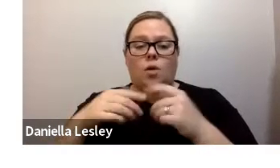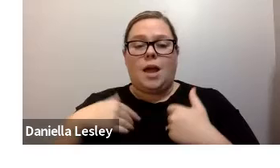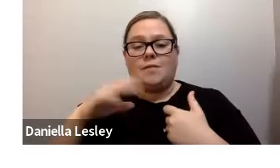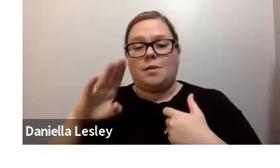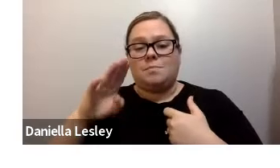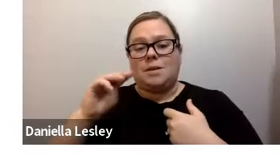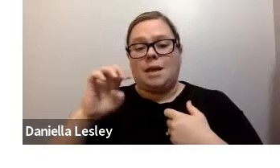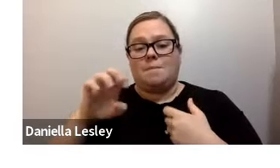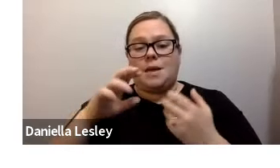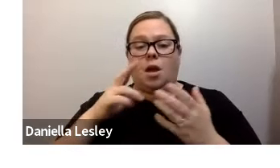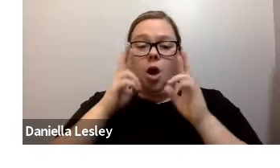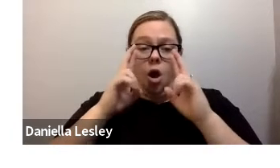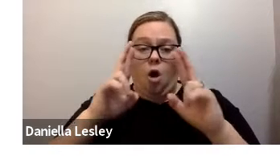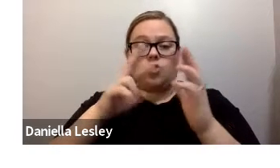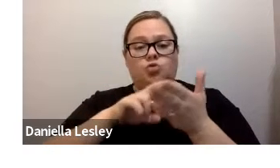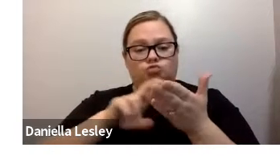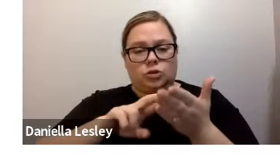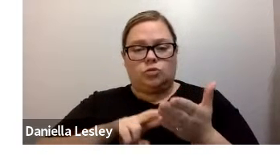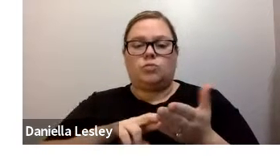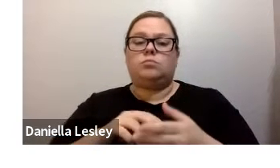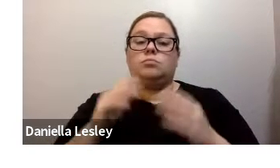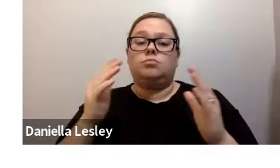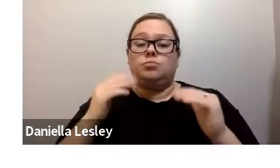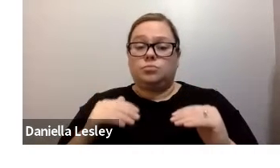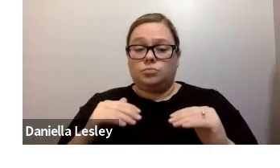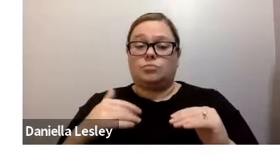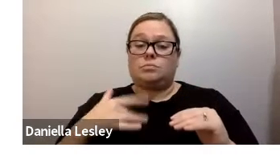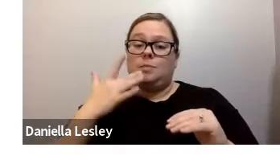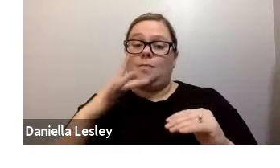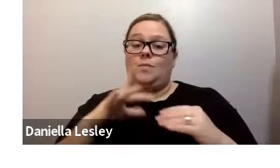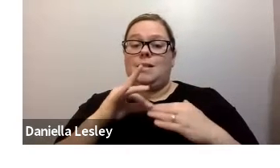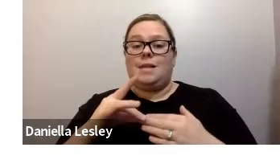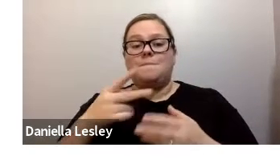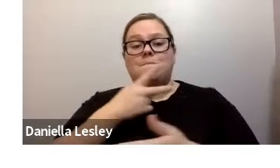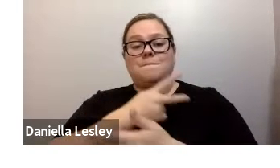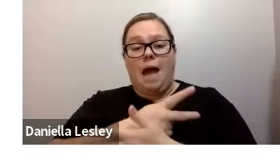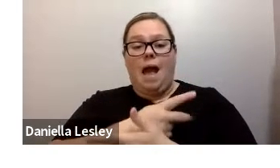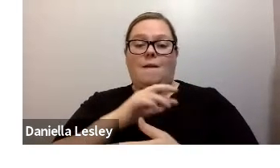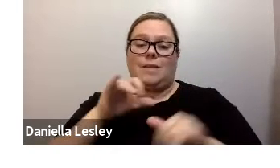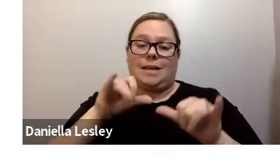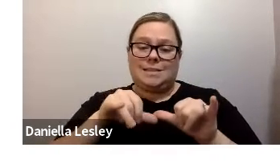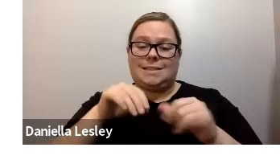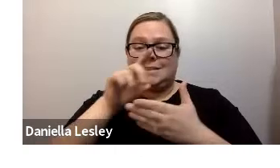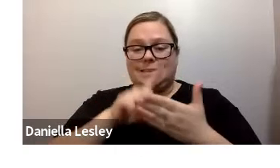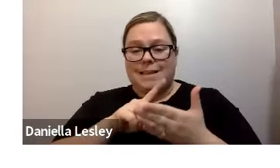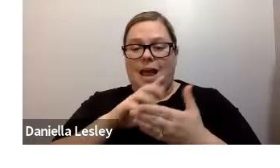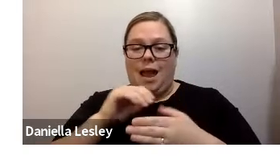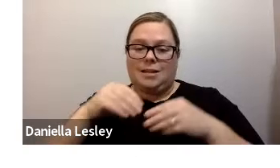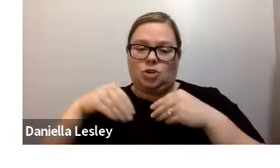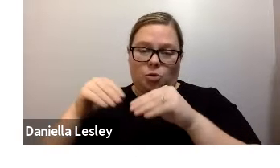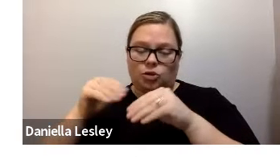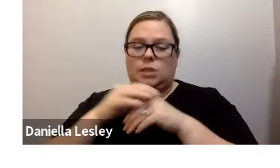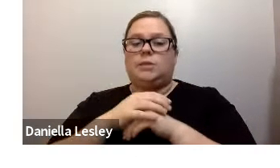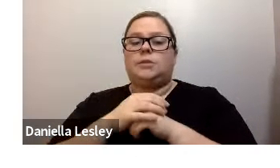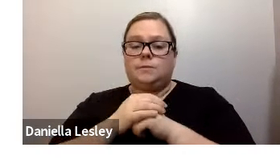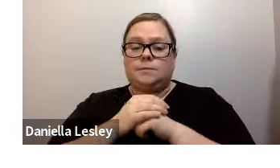honors research in this area. And then I was fortunate to lead a Master of Engineering in Design and Commercialization. And